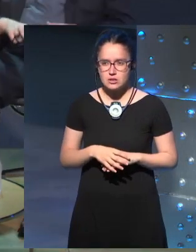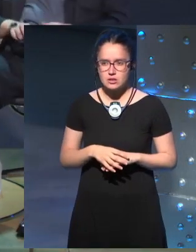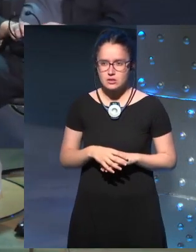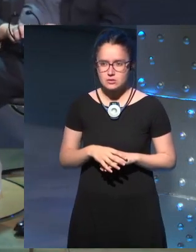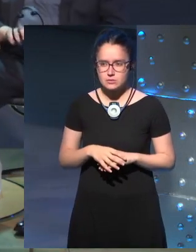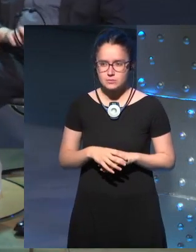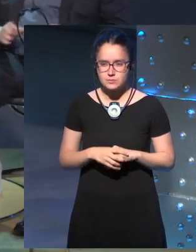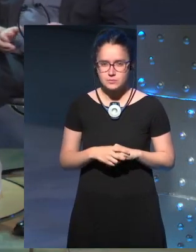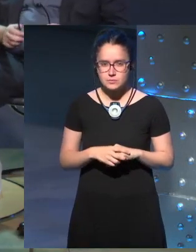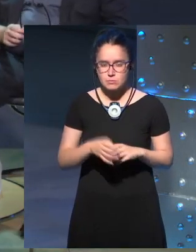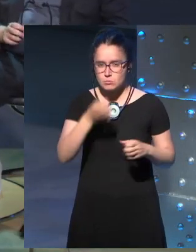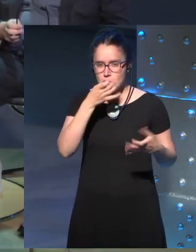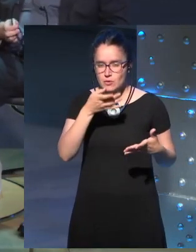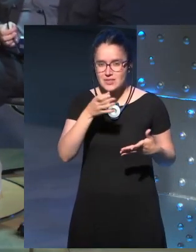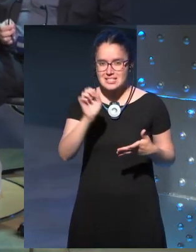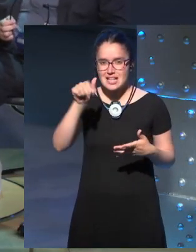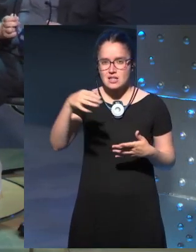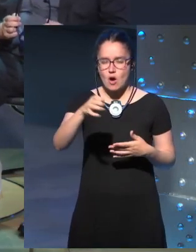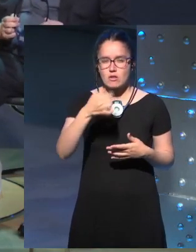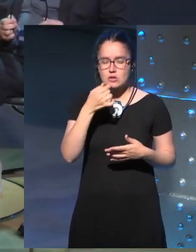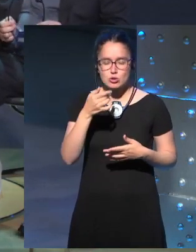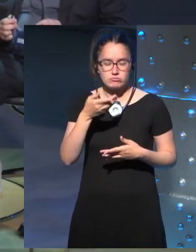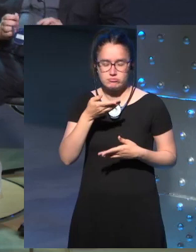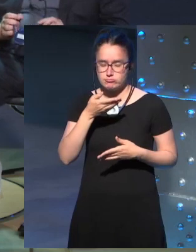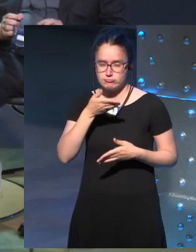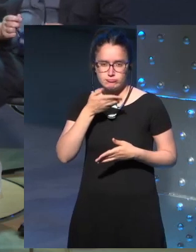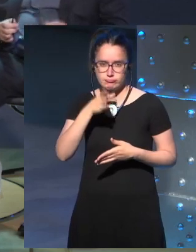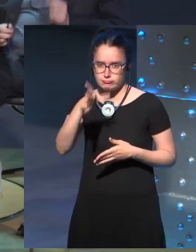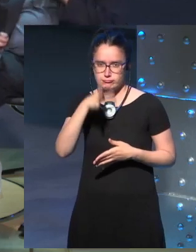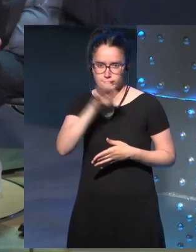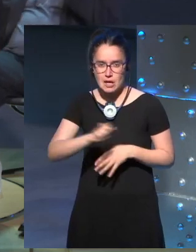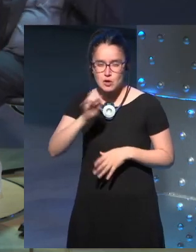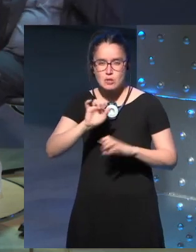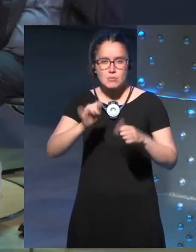What Santiago said is very good. He first used to say something about